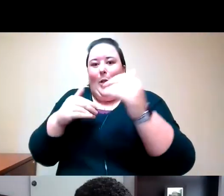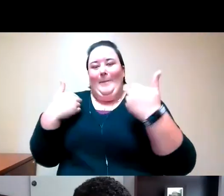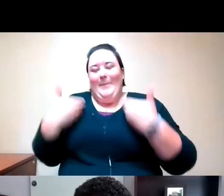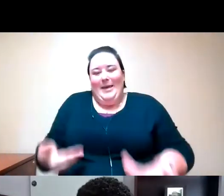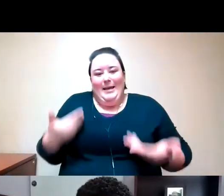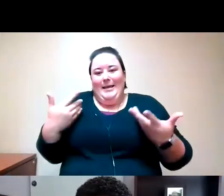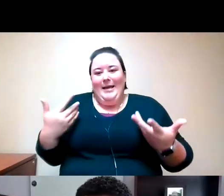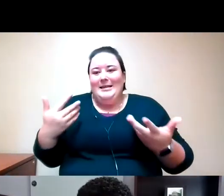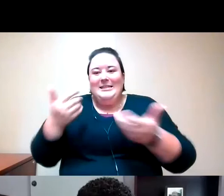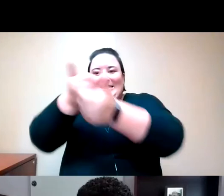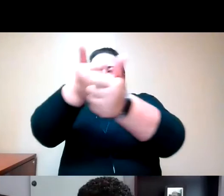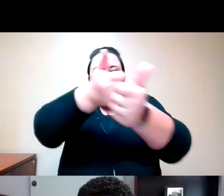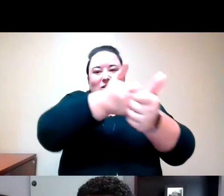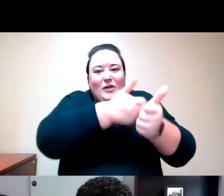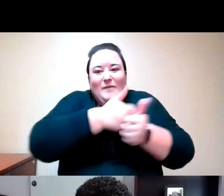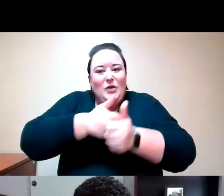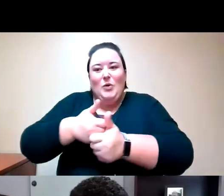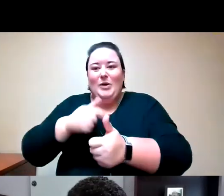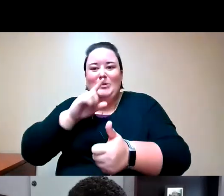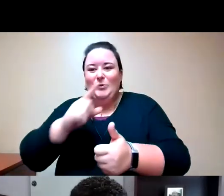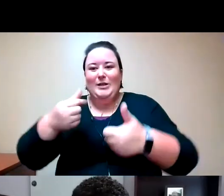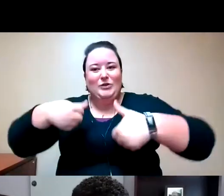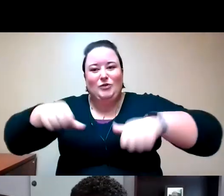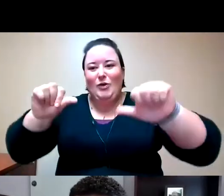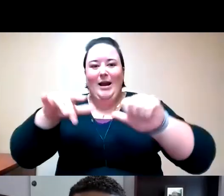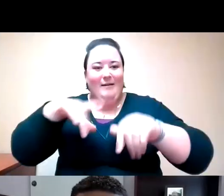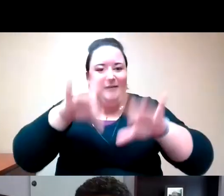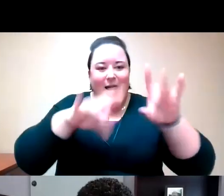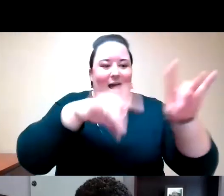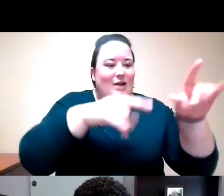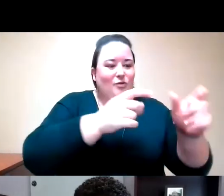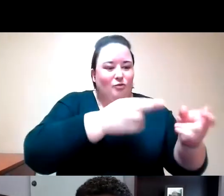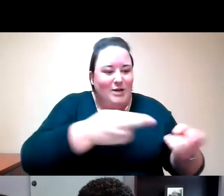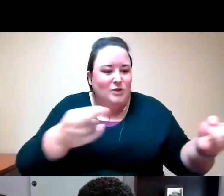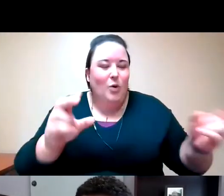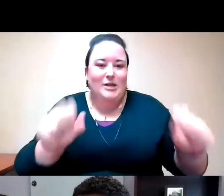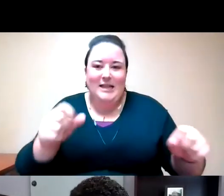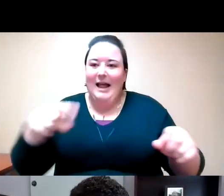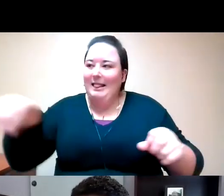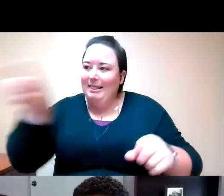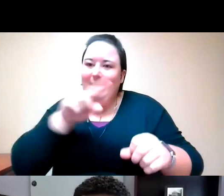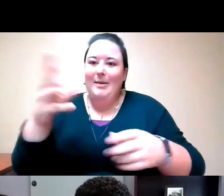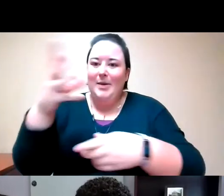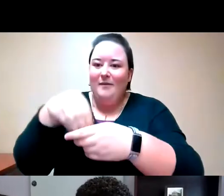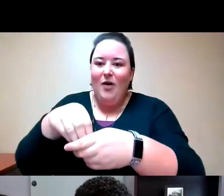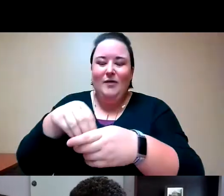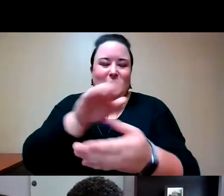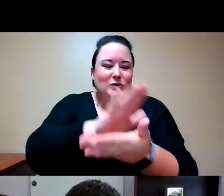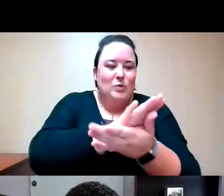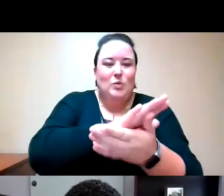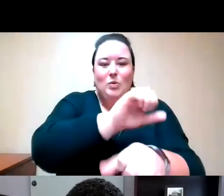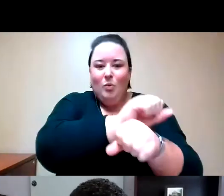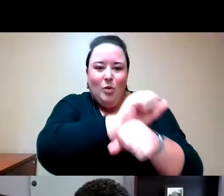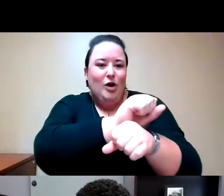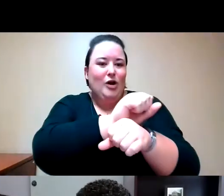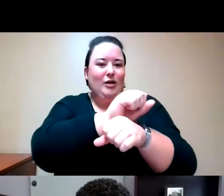every single one of you has been dedicated to then finding those resources for individuals, getting them back to work and school, and being able to let them